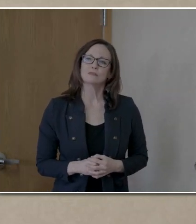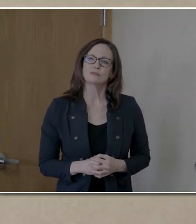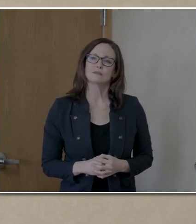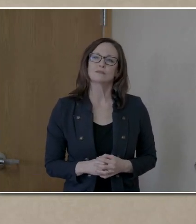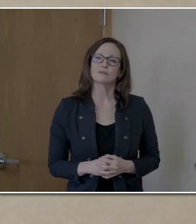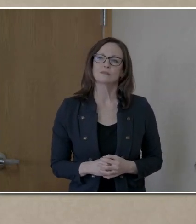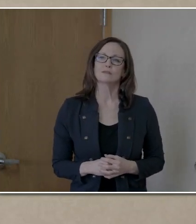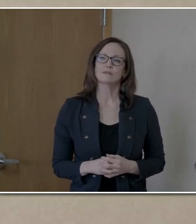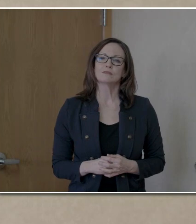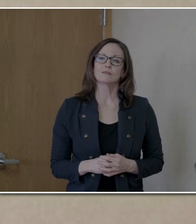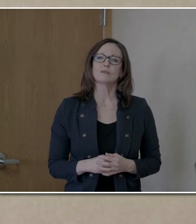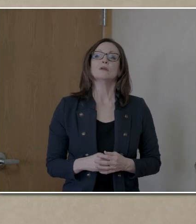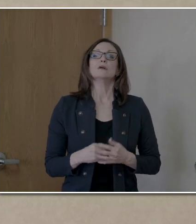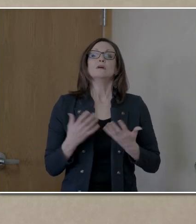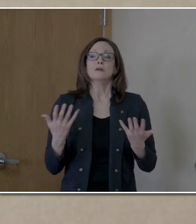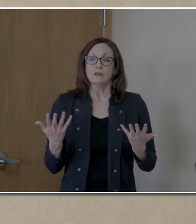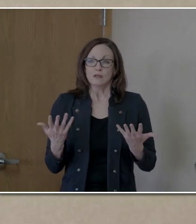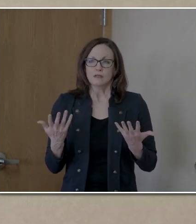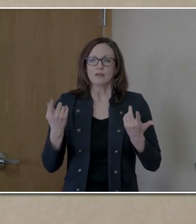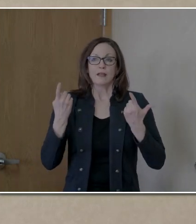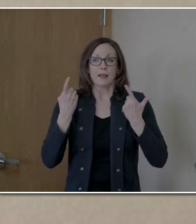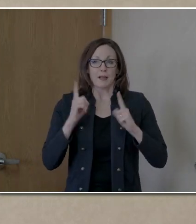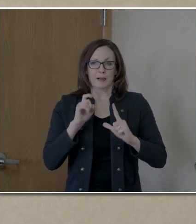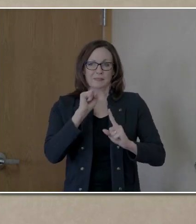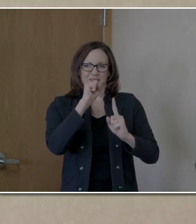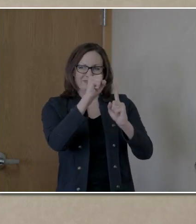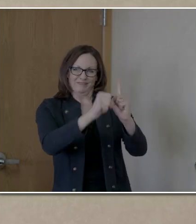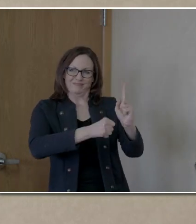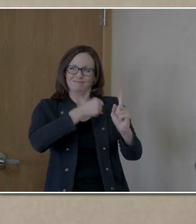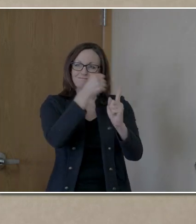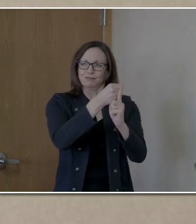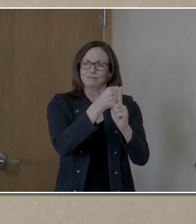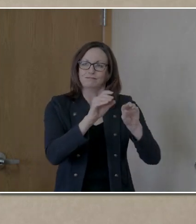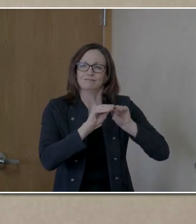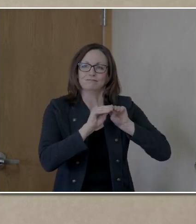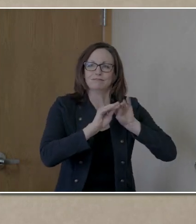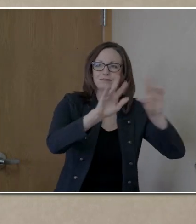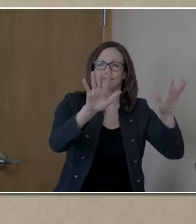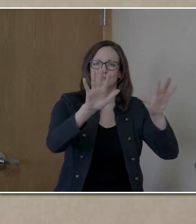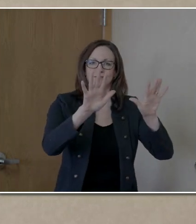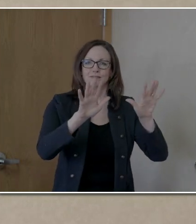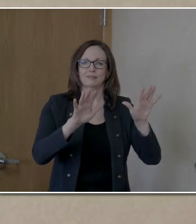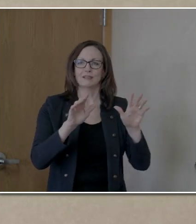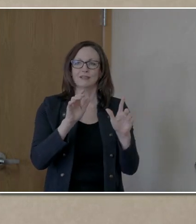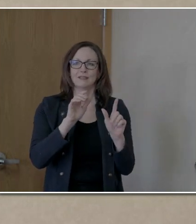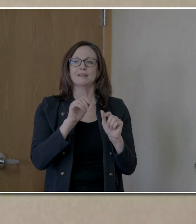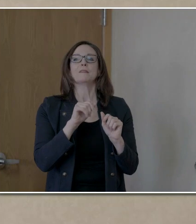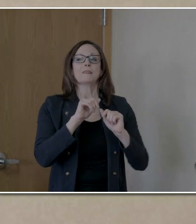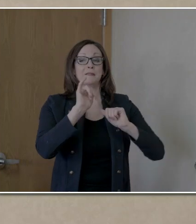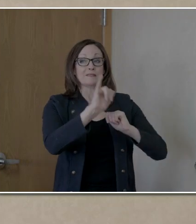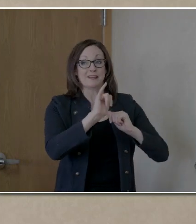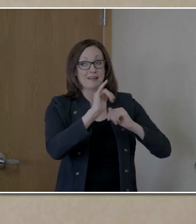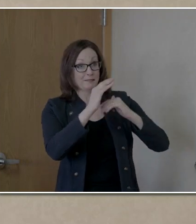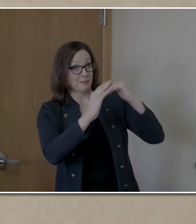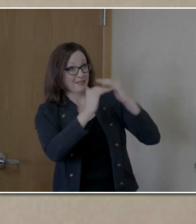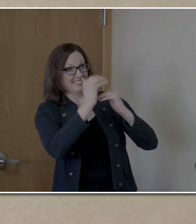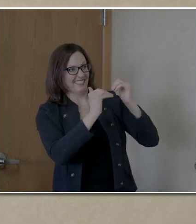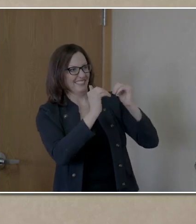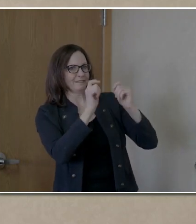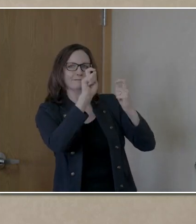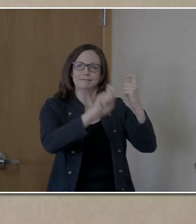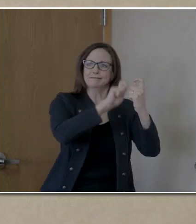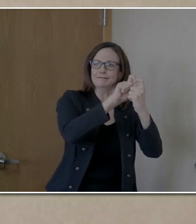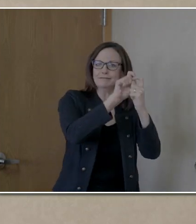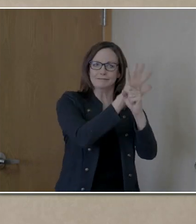described, local health departments have worked with the staff at those facilities, and when local resources were exhausted, have